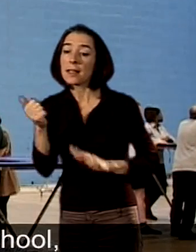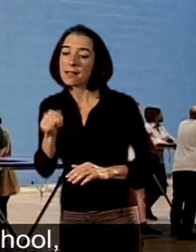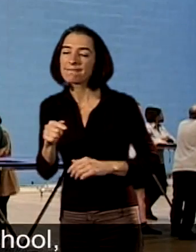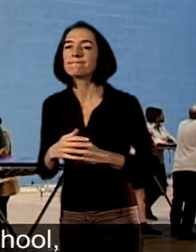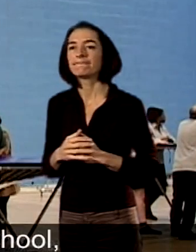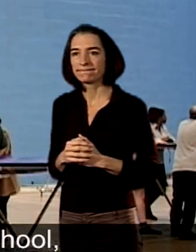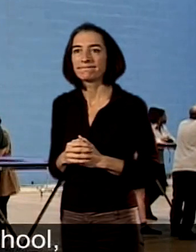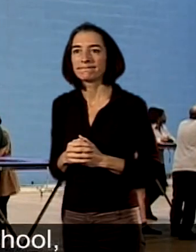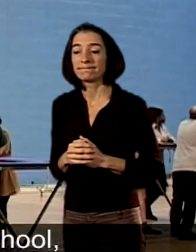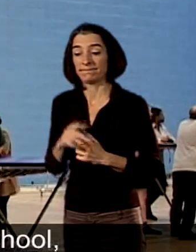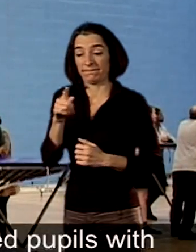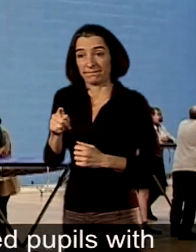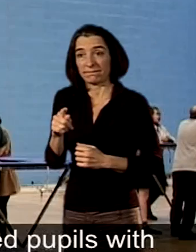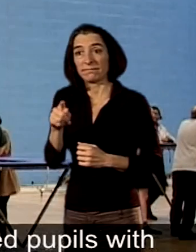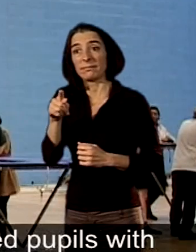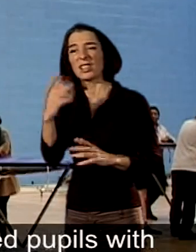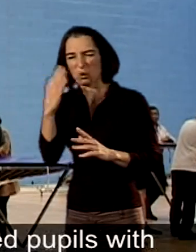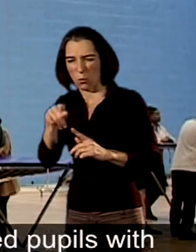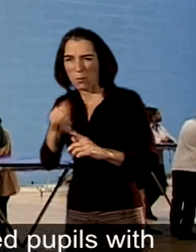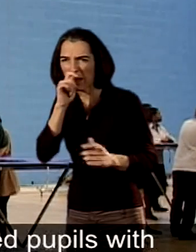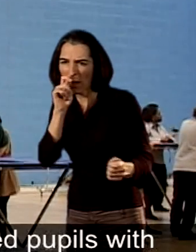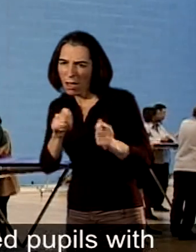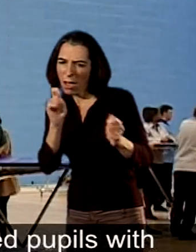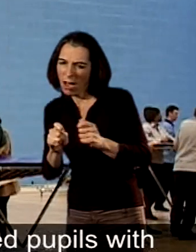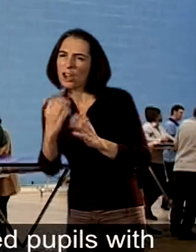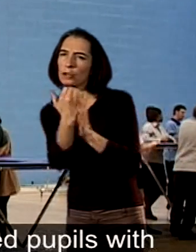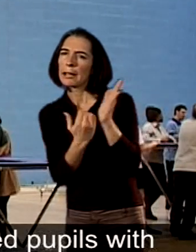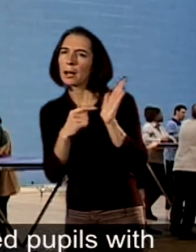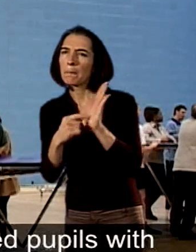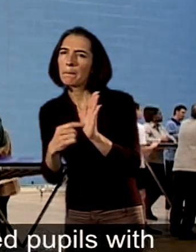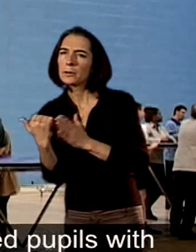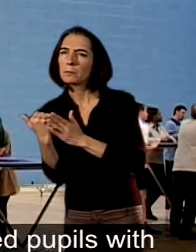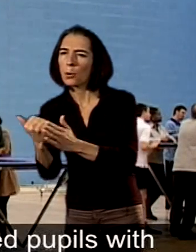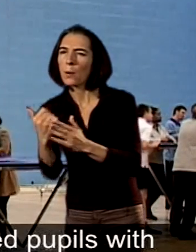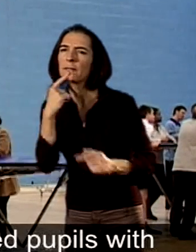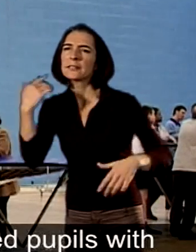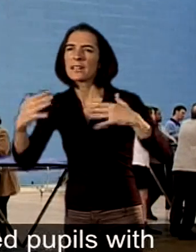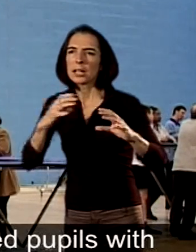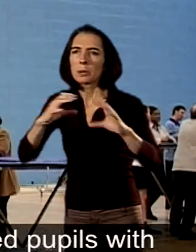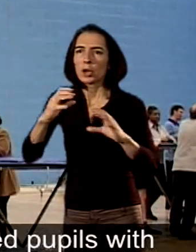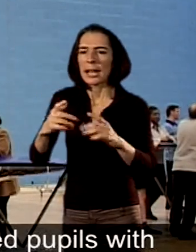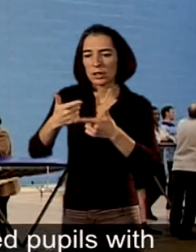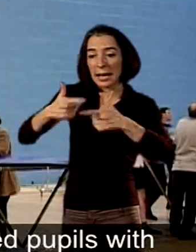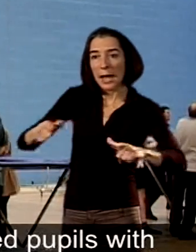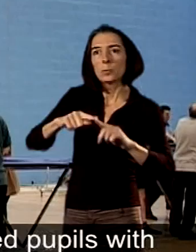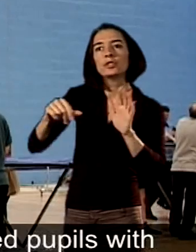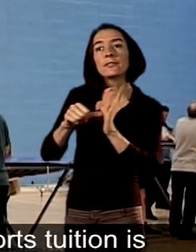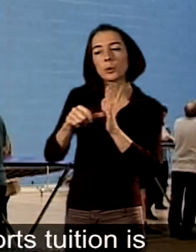At Langdon School, reasonable adjustments have been made to the curriculum to support disabled pupils with severe communication and language